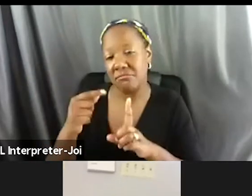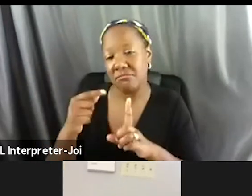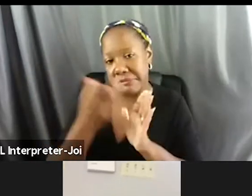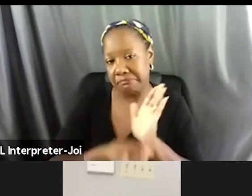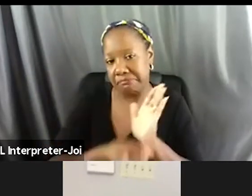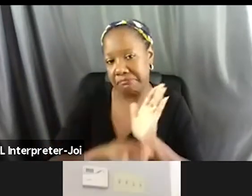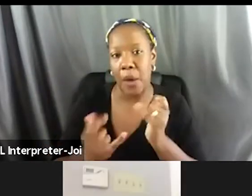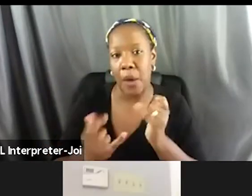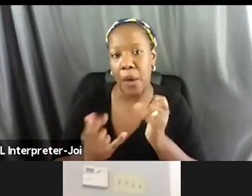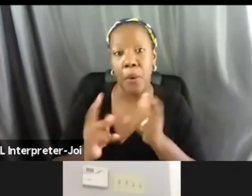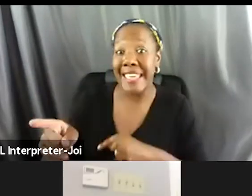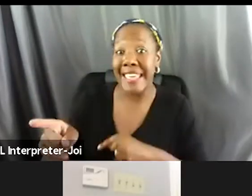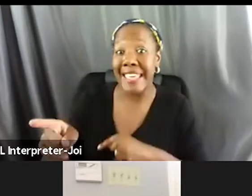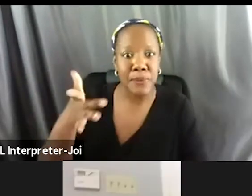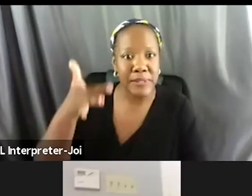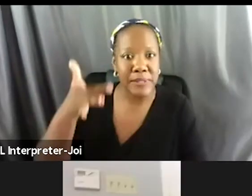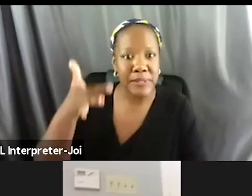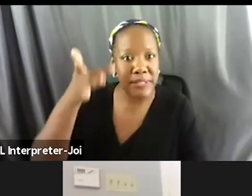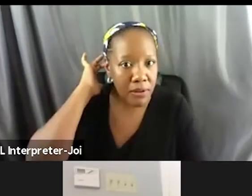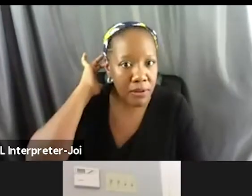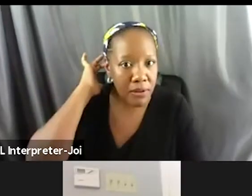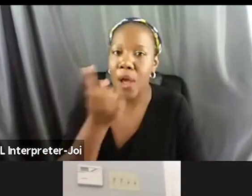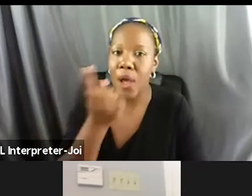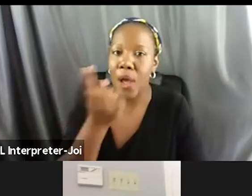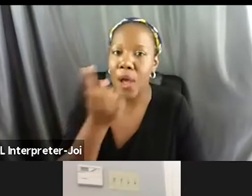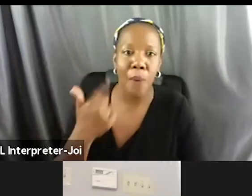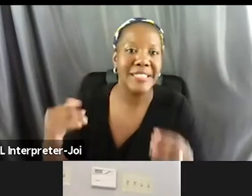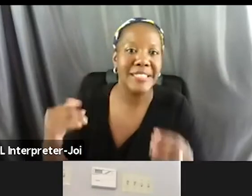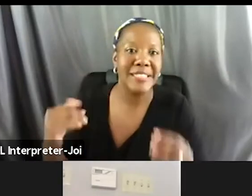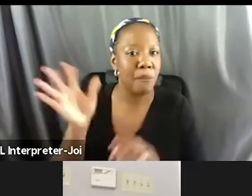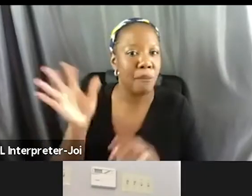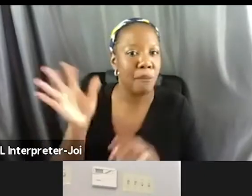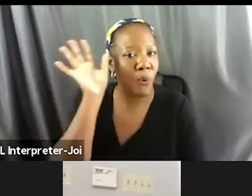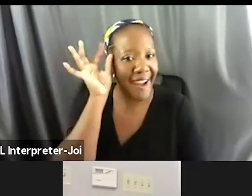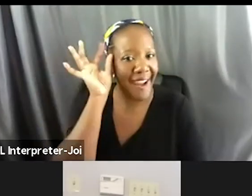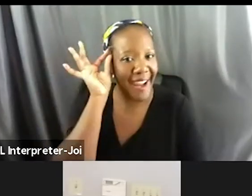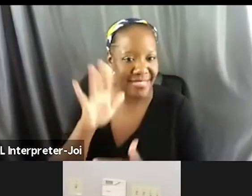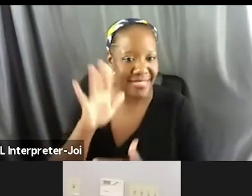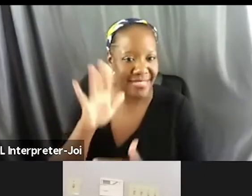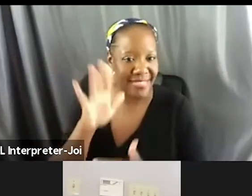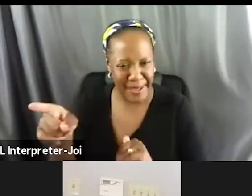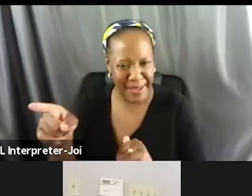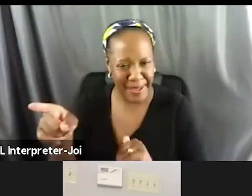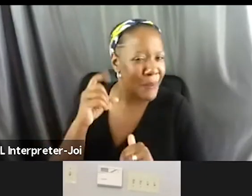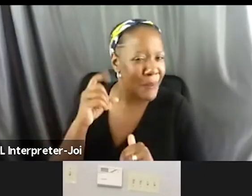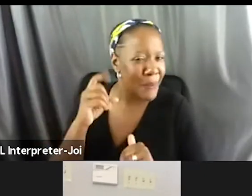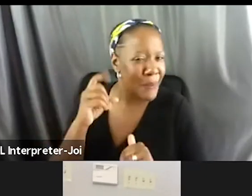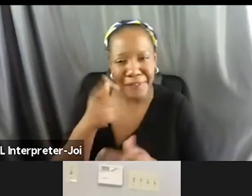always had more hair than he did. So I thought that was very interesting,